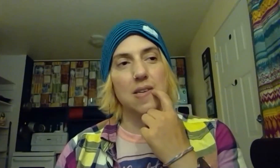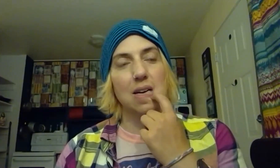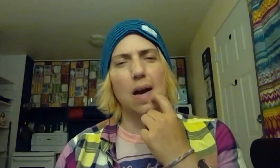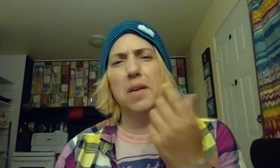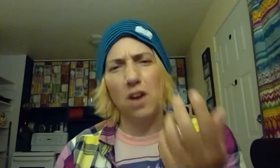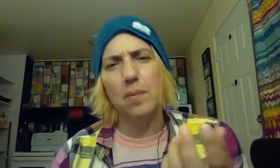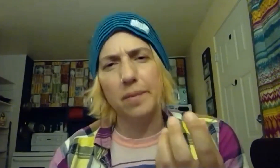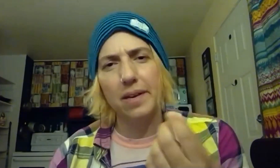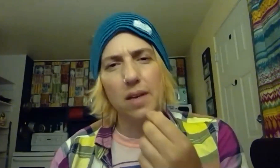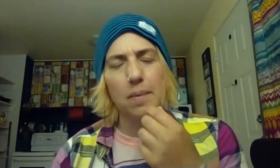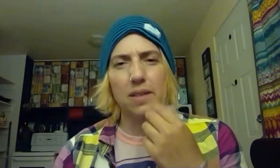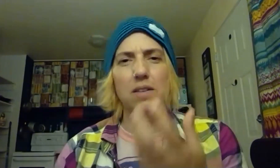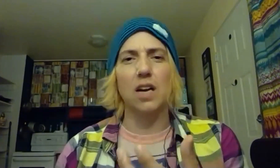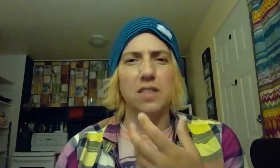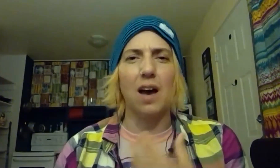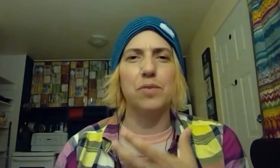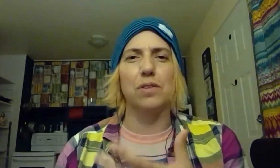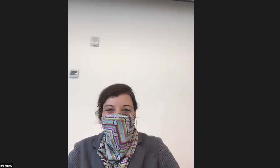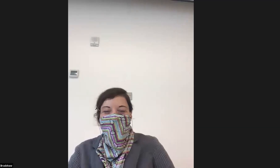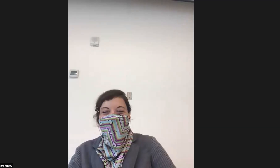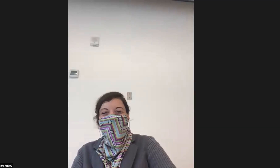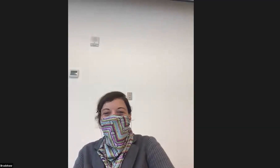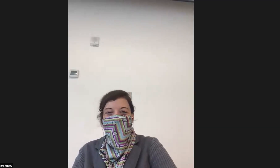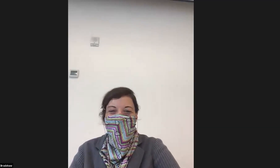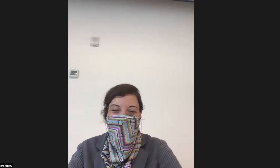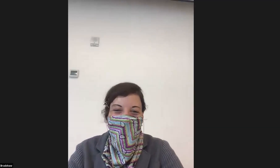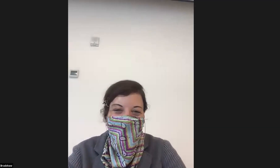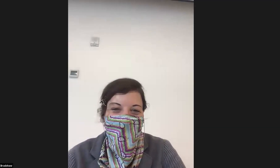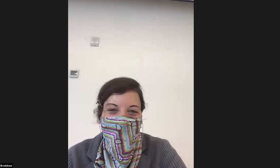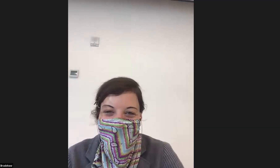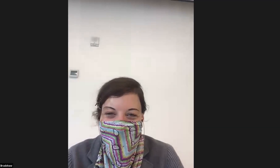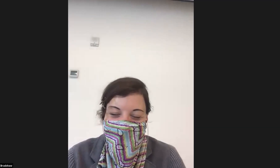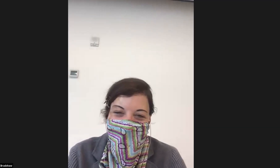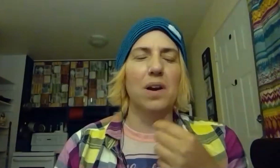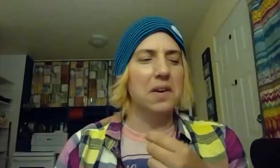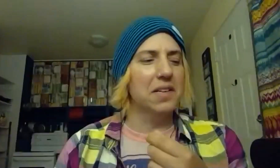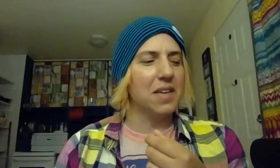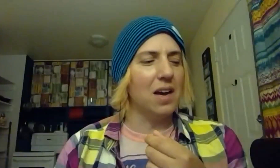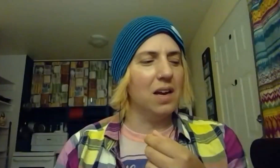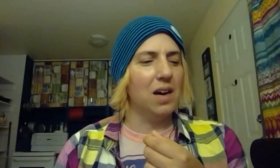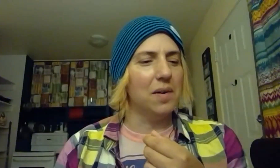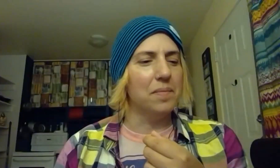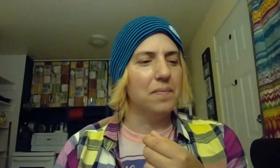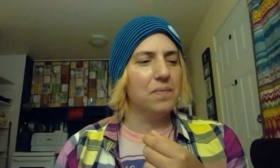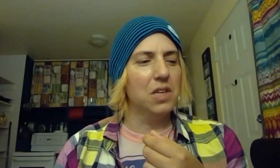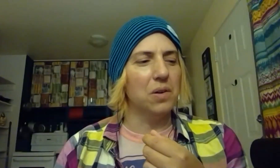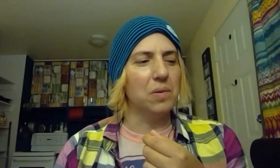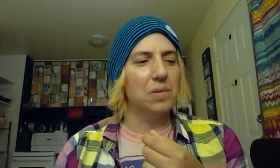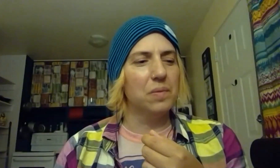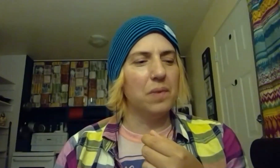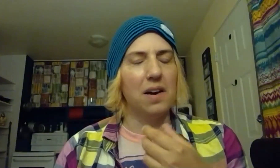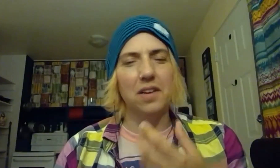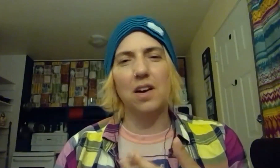because I mean, not about the pandemic. That sounds absolutely horrible. Sorry, Alaska. What I mean is that you